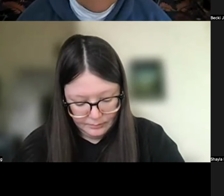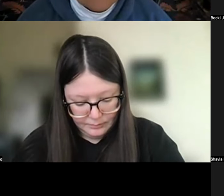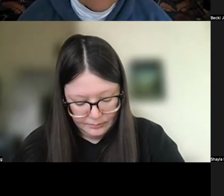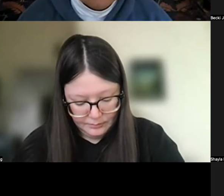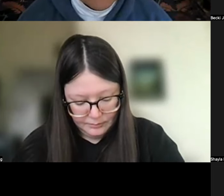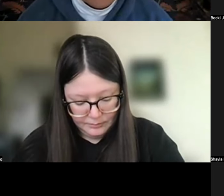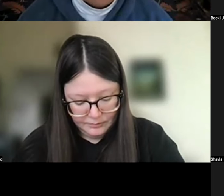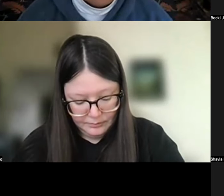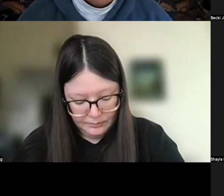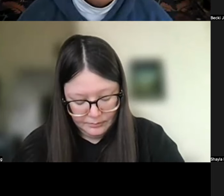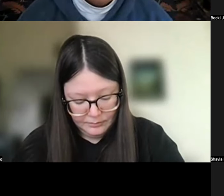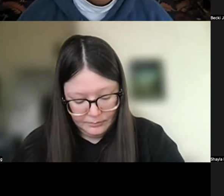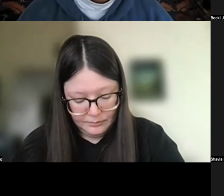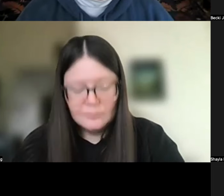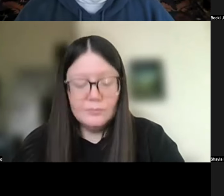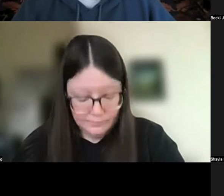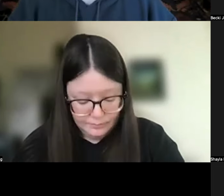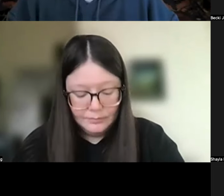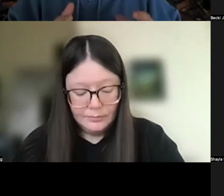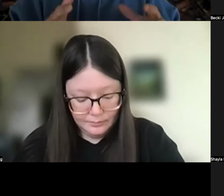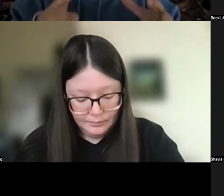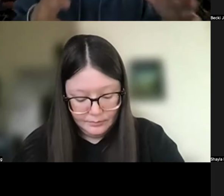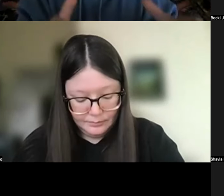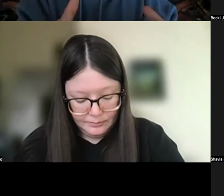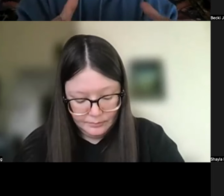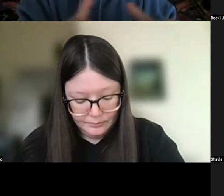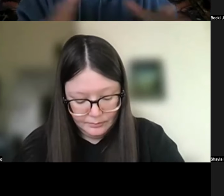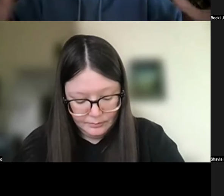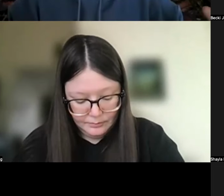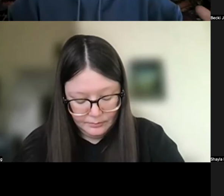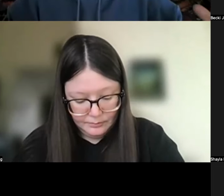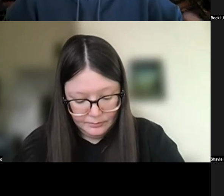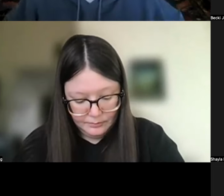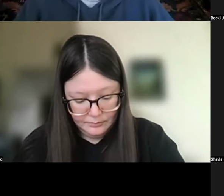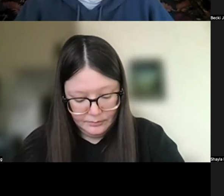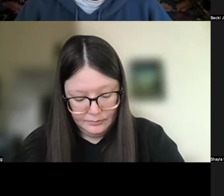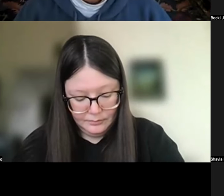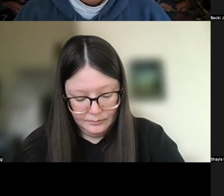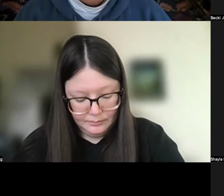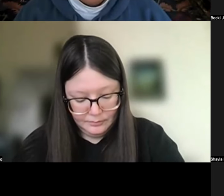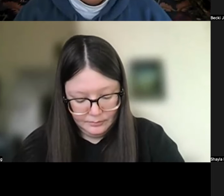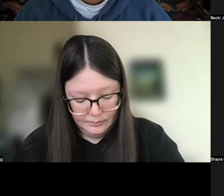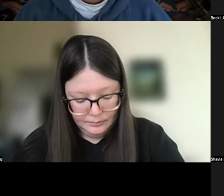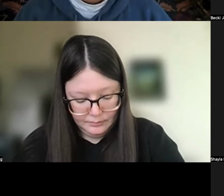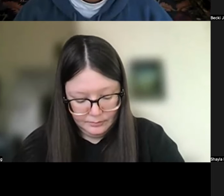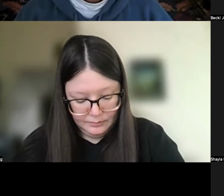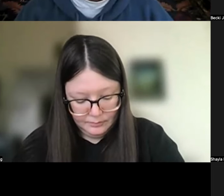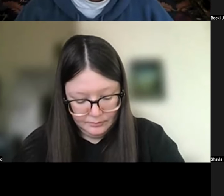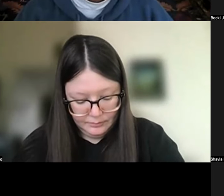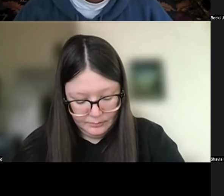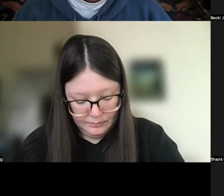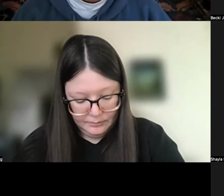figure out how they can make it accessible. Like they could meet people in that open space, but it won't be